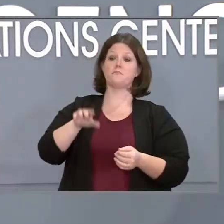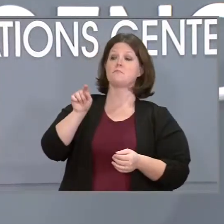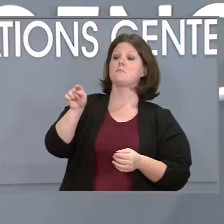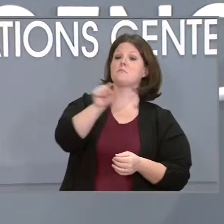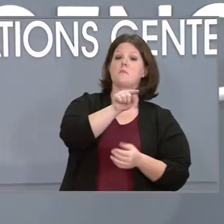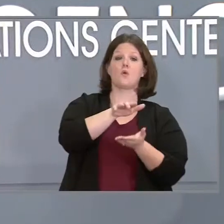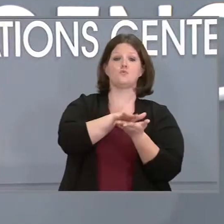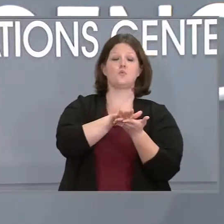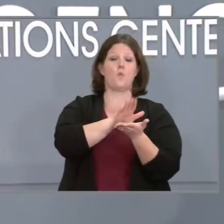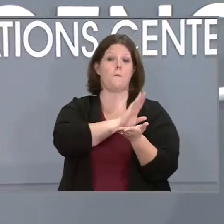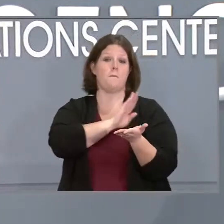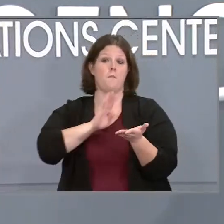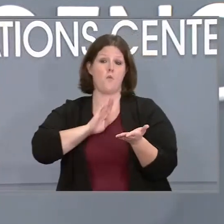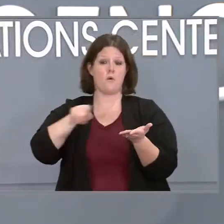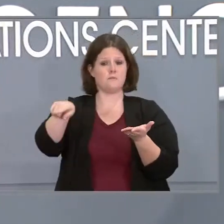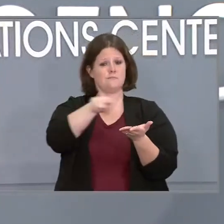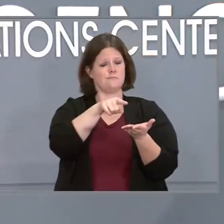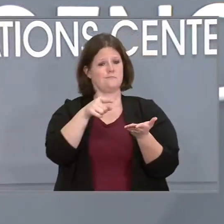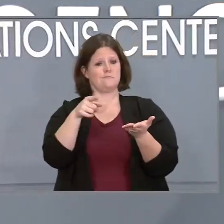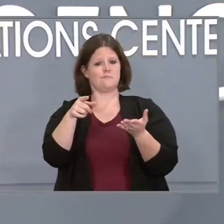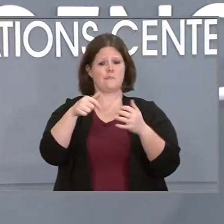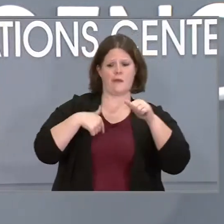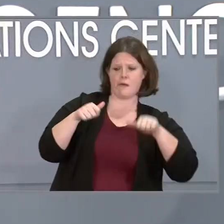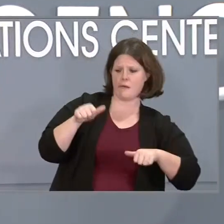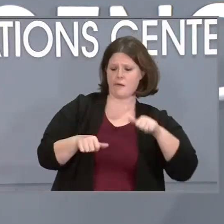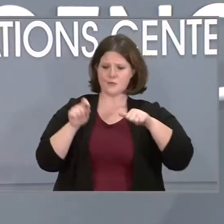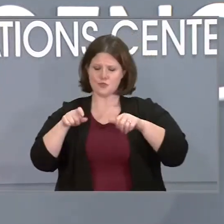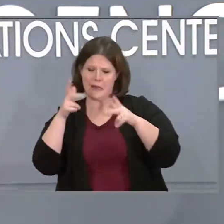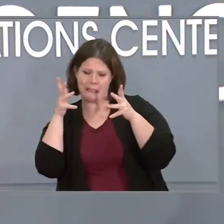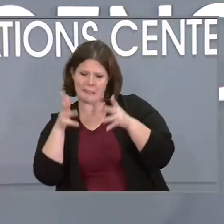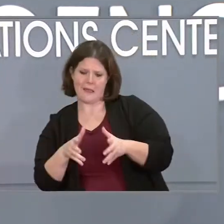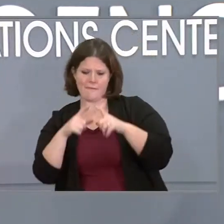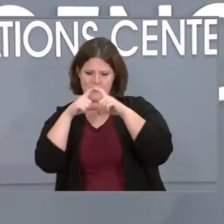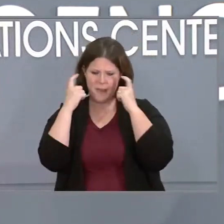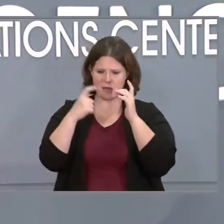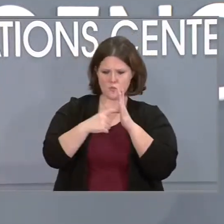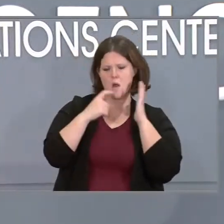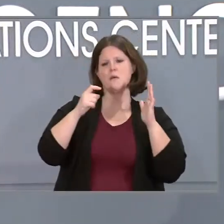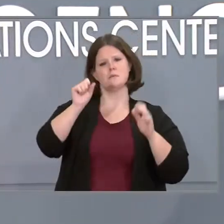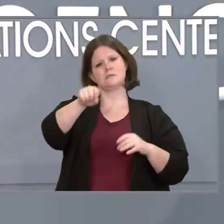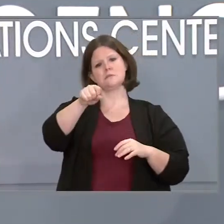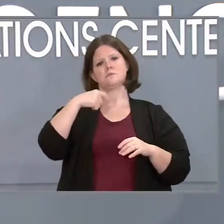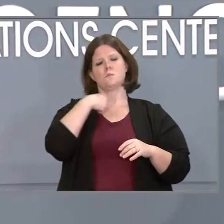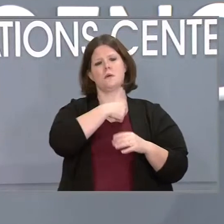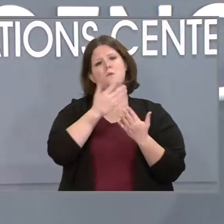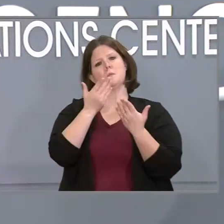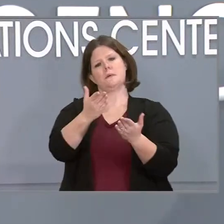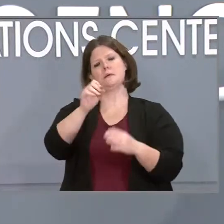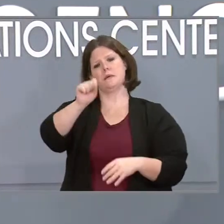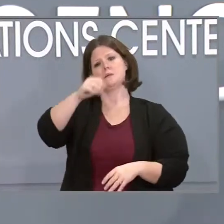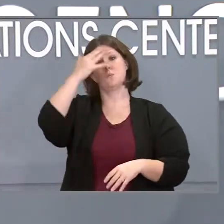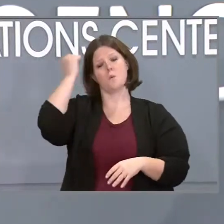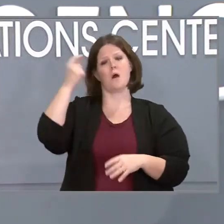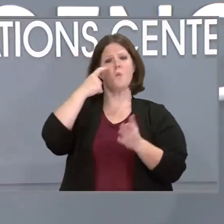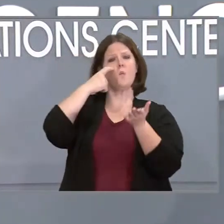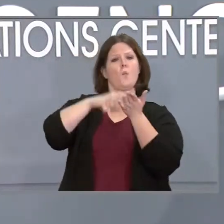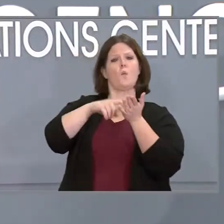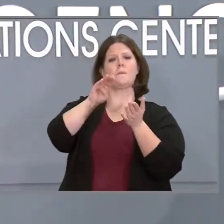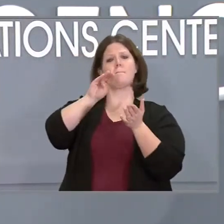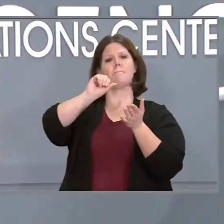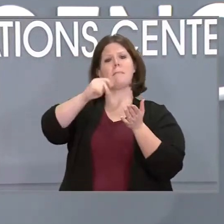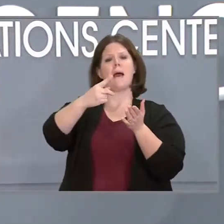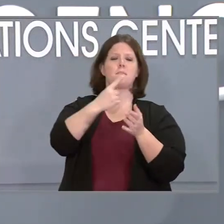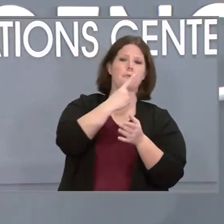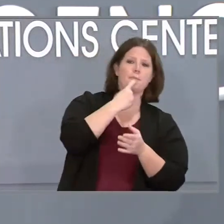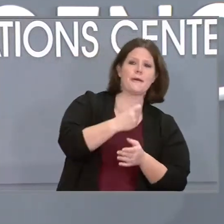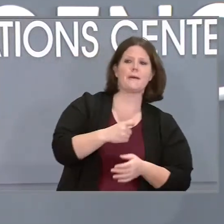keep mask mandates, the answer is yes, they should, because nearly all of our counties are either red or orange, and while you are still